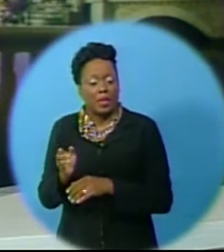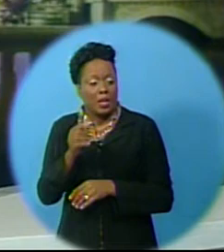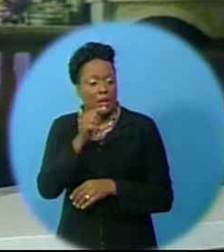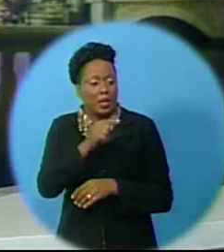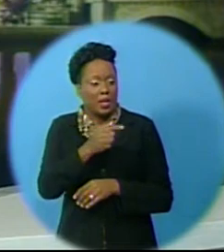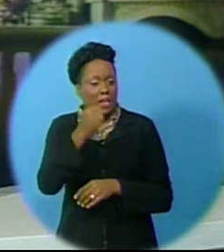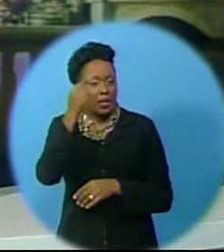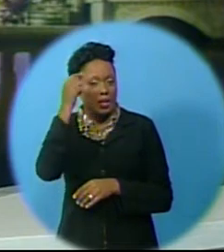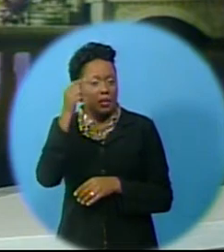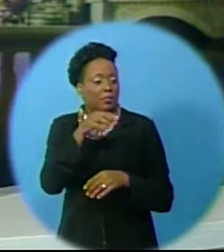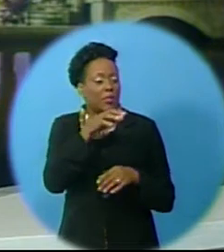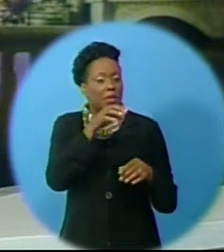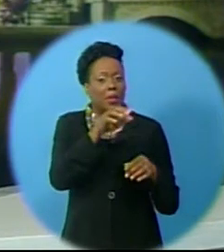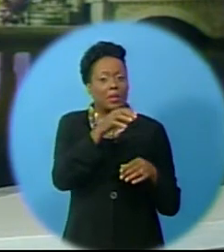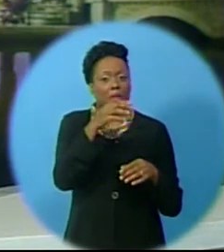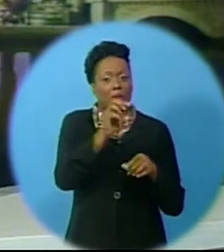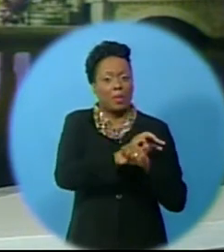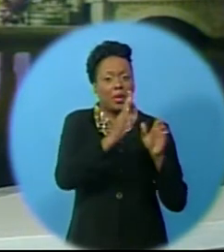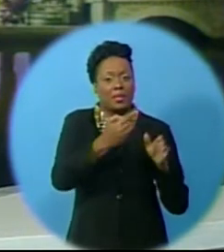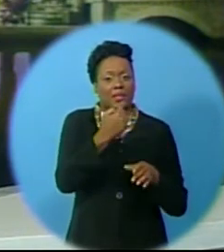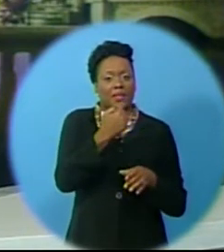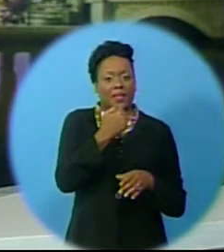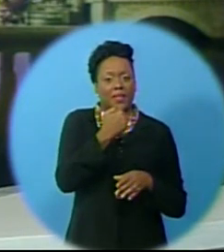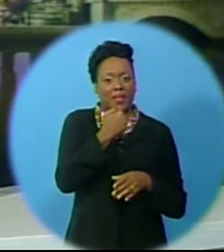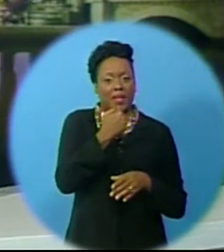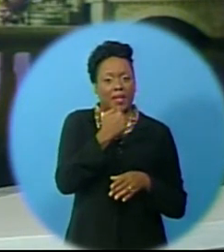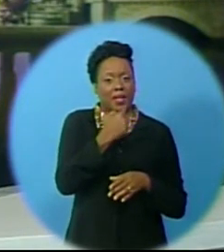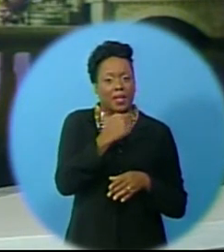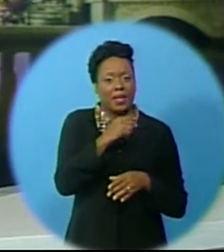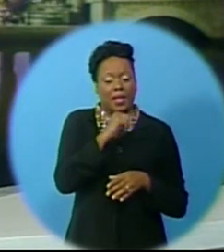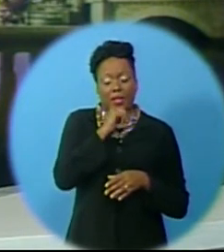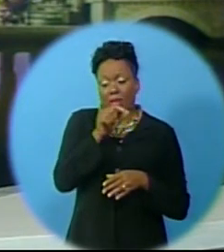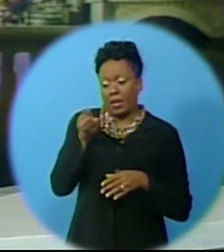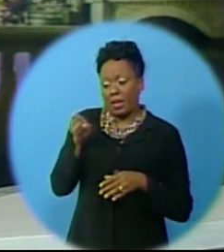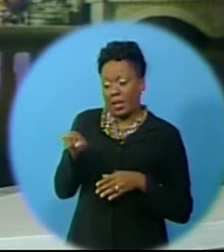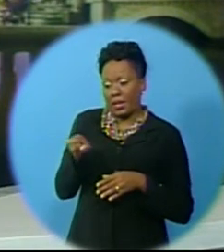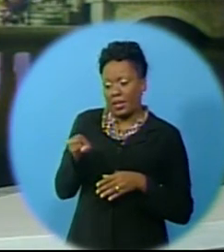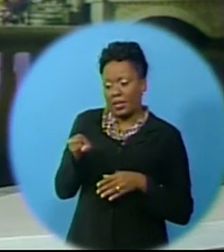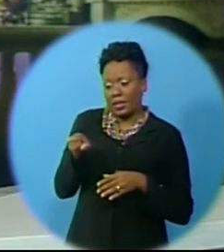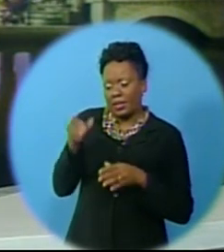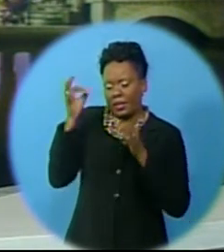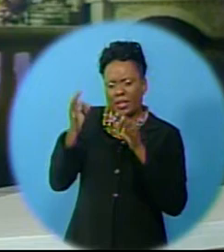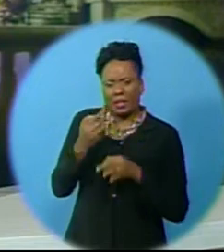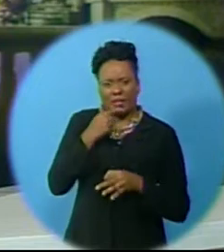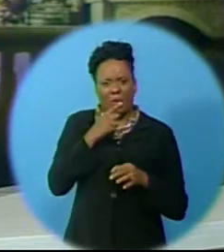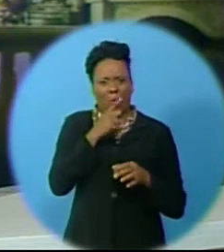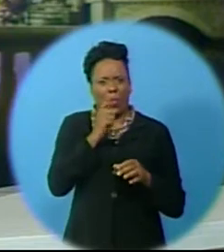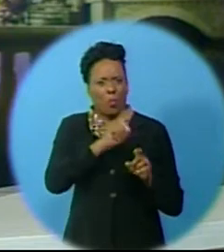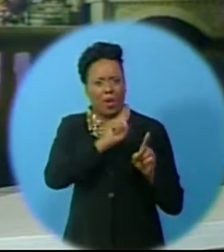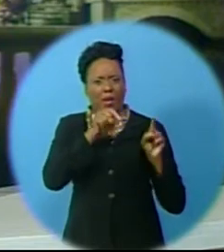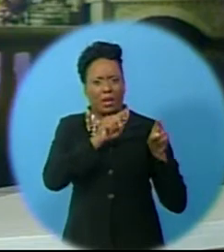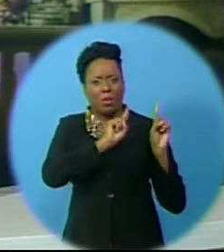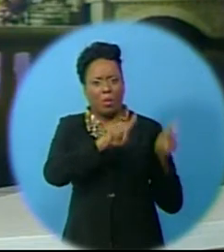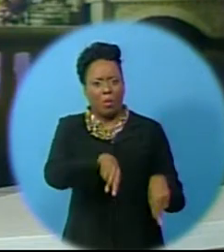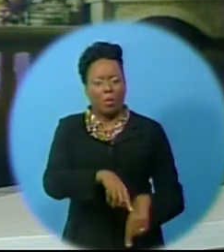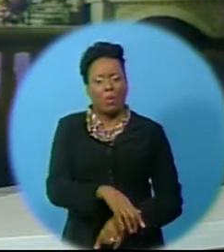was unfortunate, he maintained it was not the union leader's place to dictate the minister's decisions.